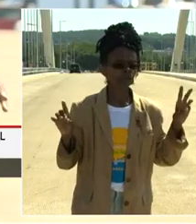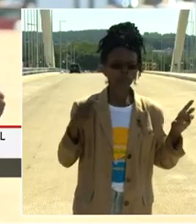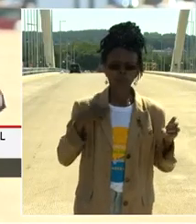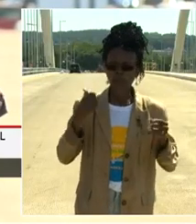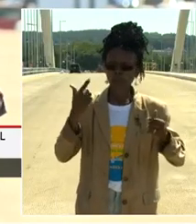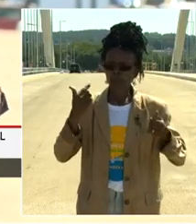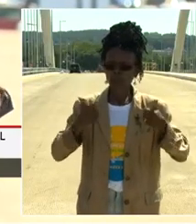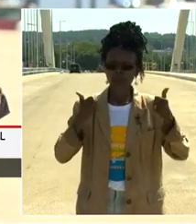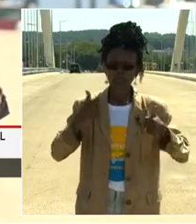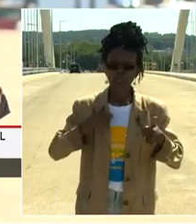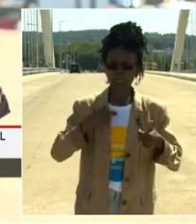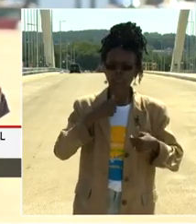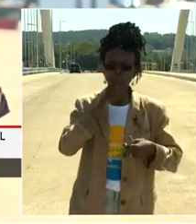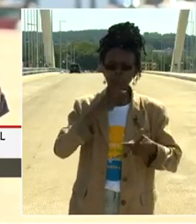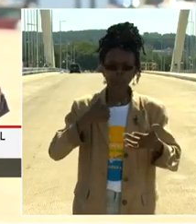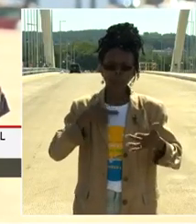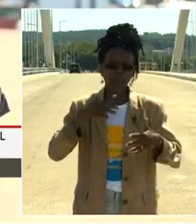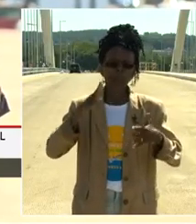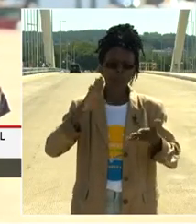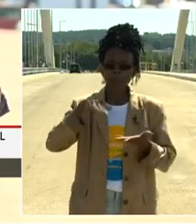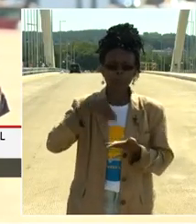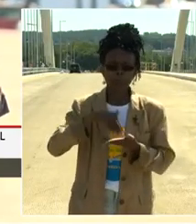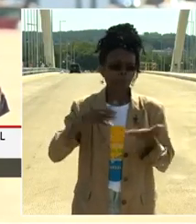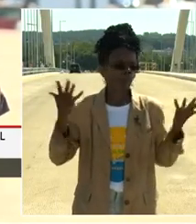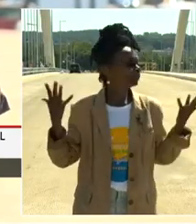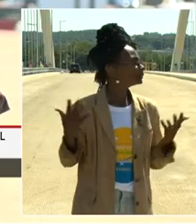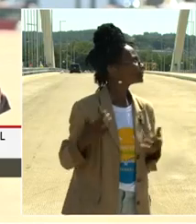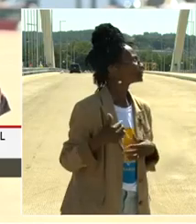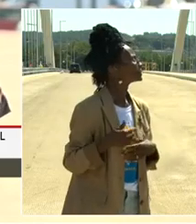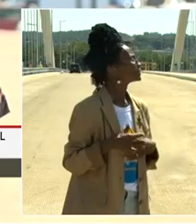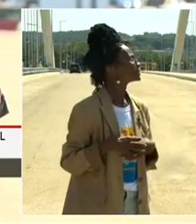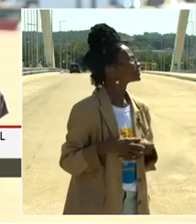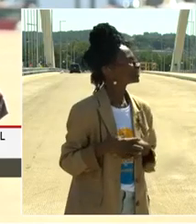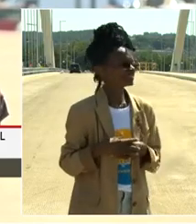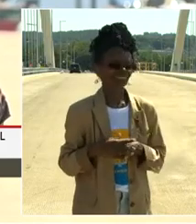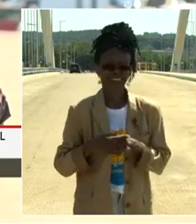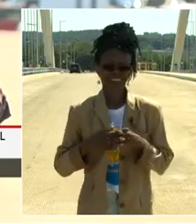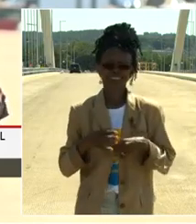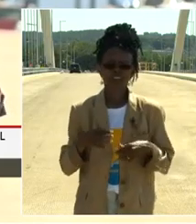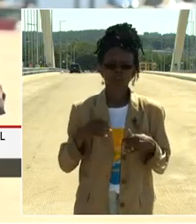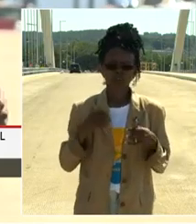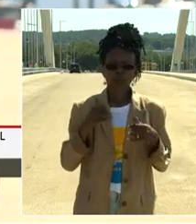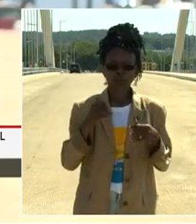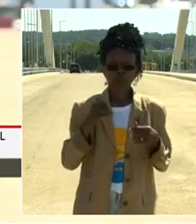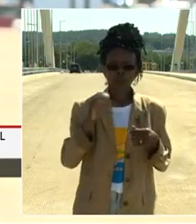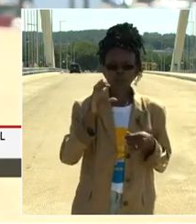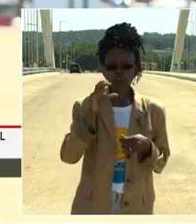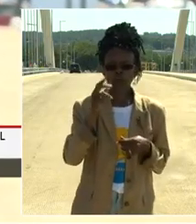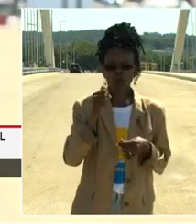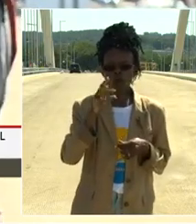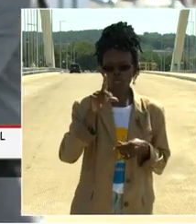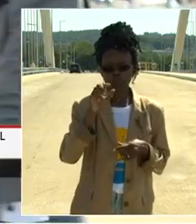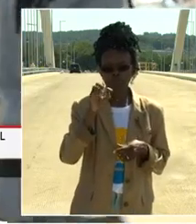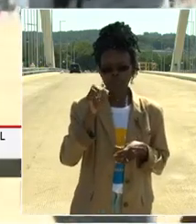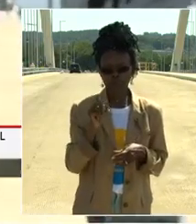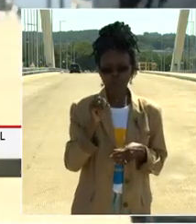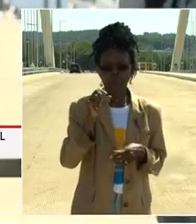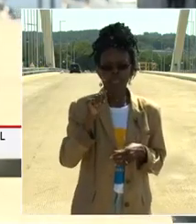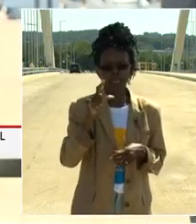from one of our colleagues, Ward 6 Representative, Councilmember Charles Allen. Put your hands together.